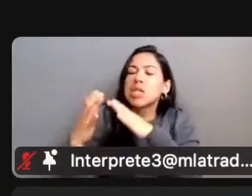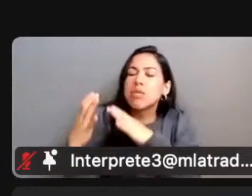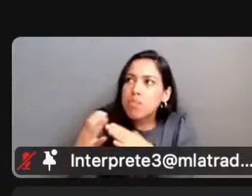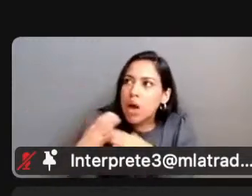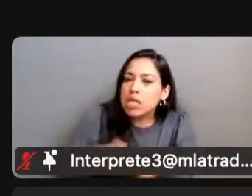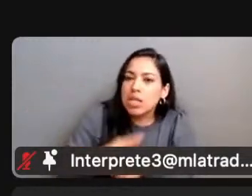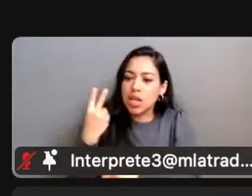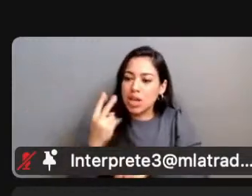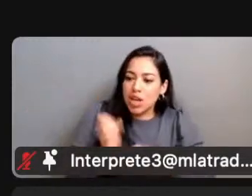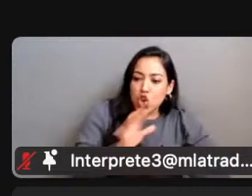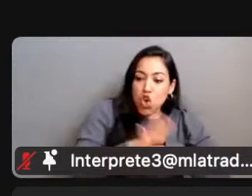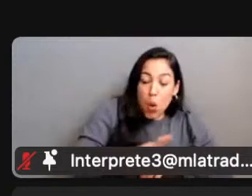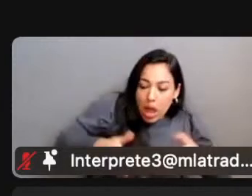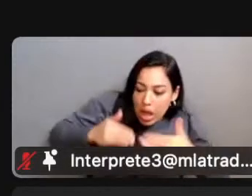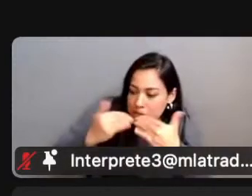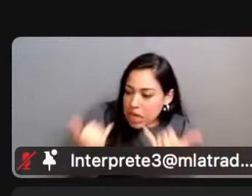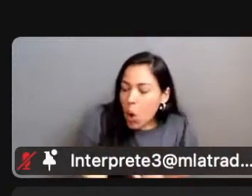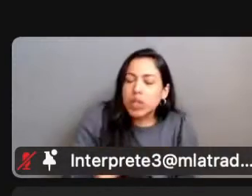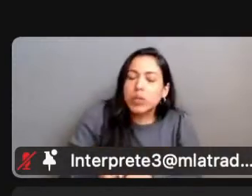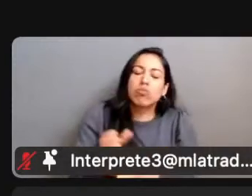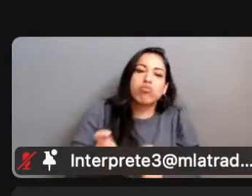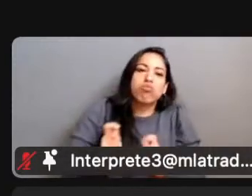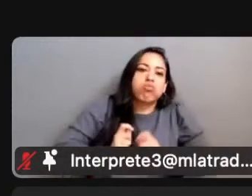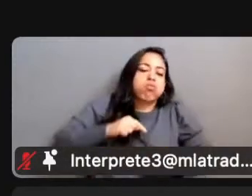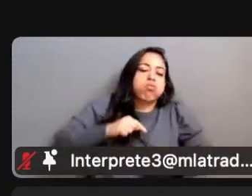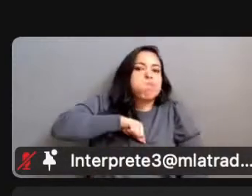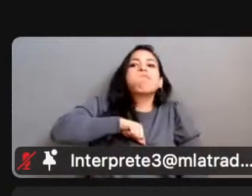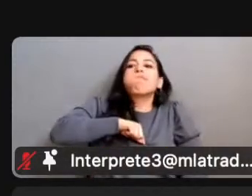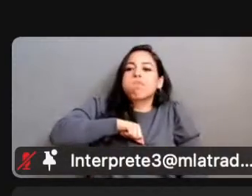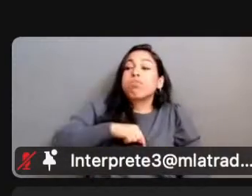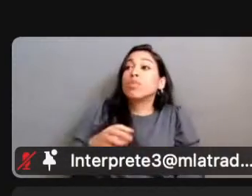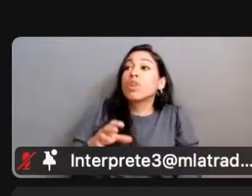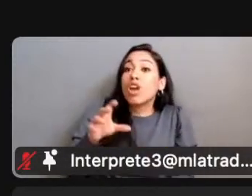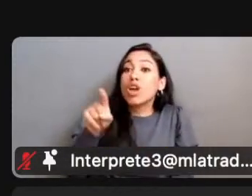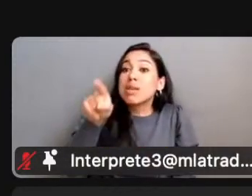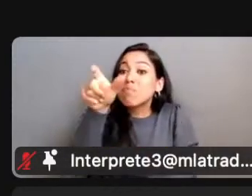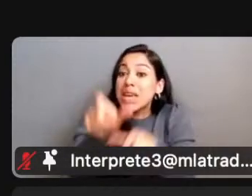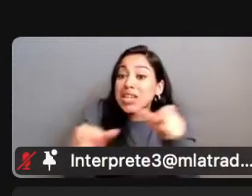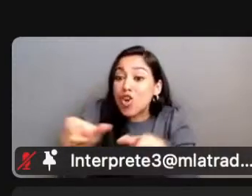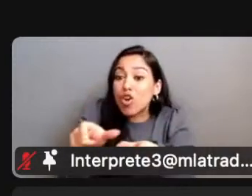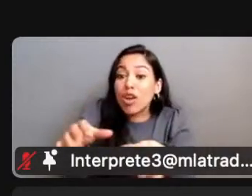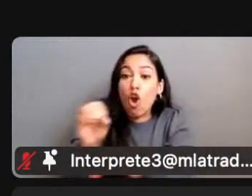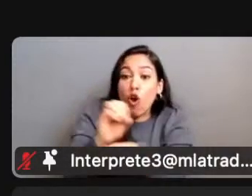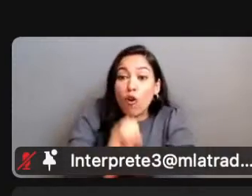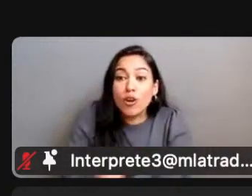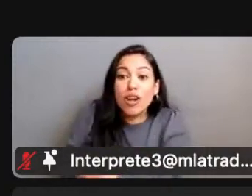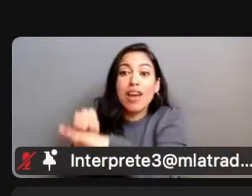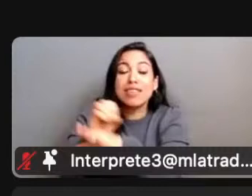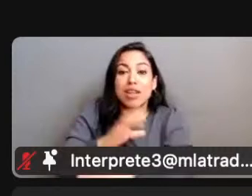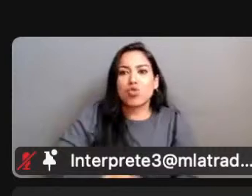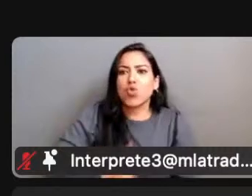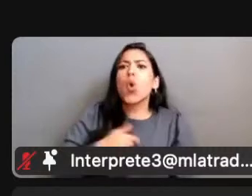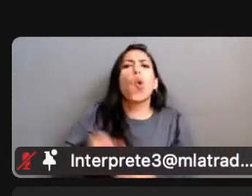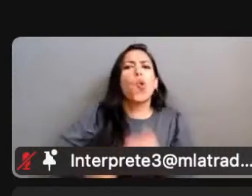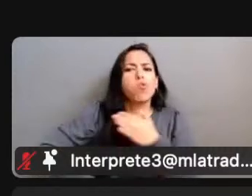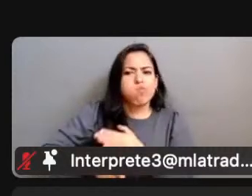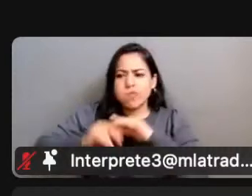the workloads lived in this regard. And so the organization, the civil society,